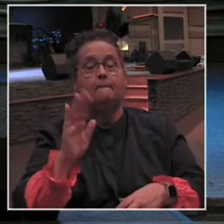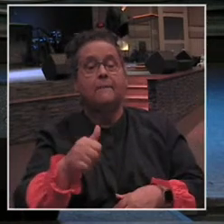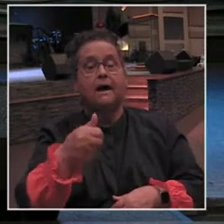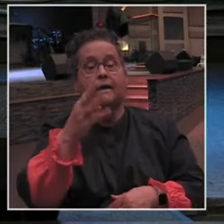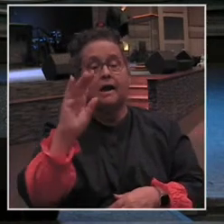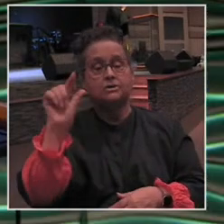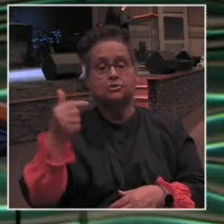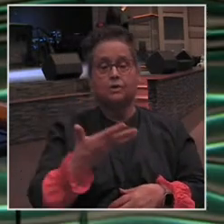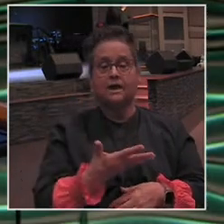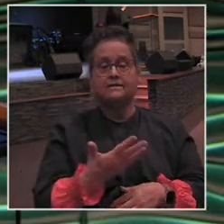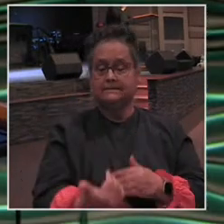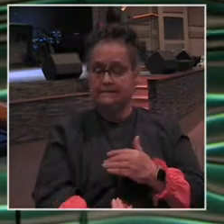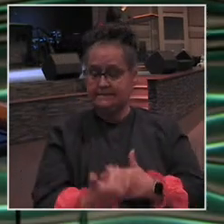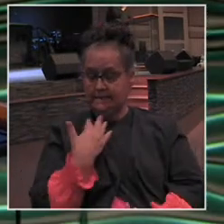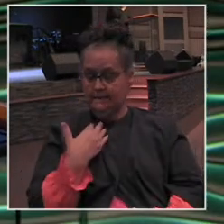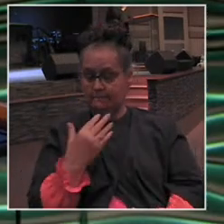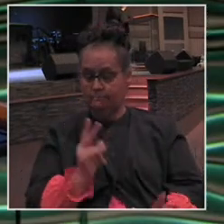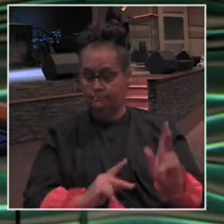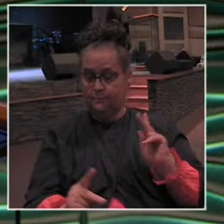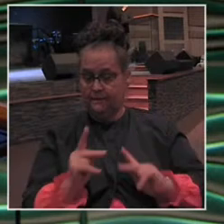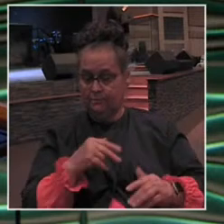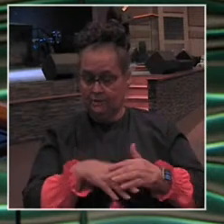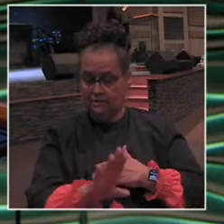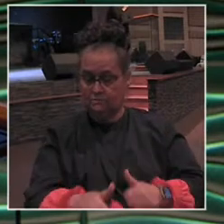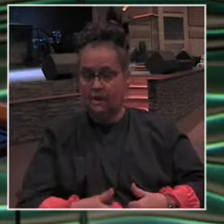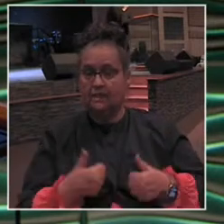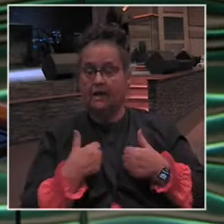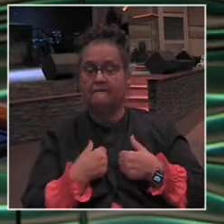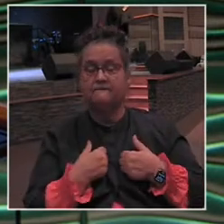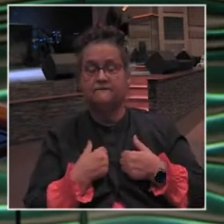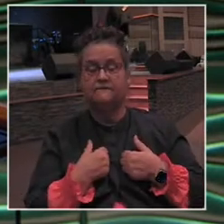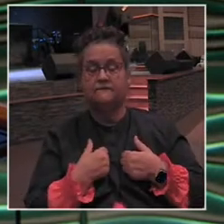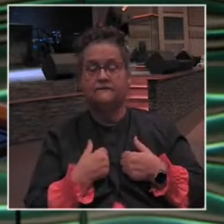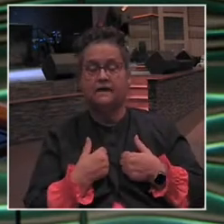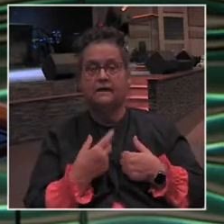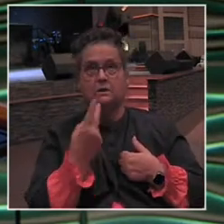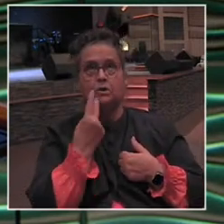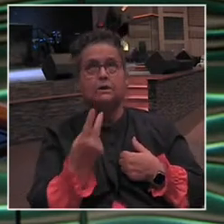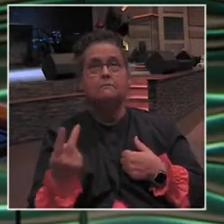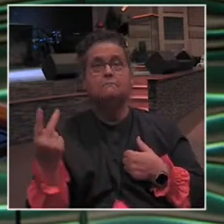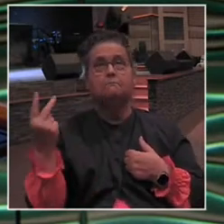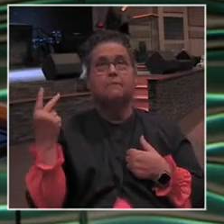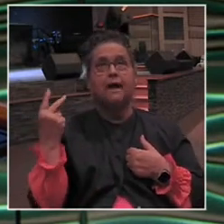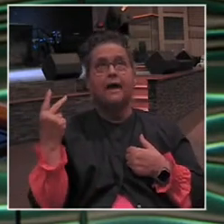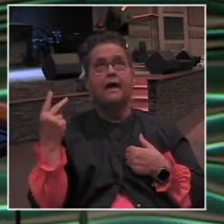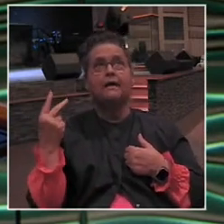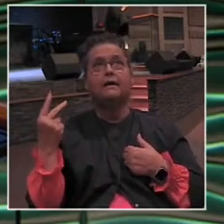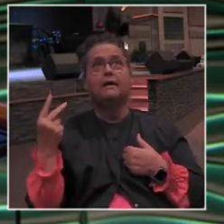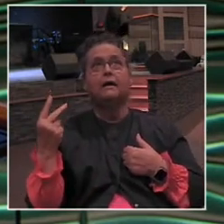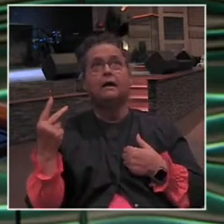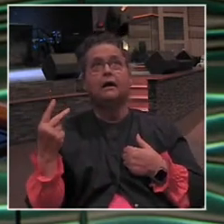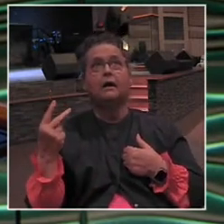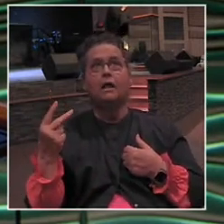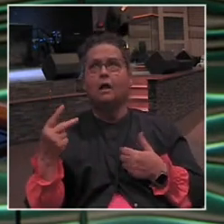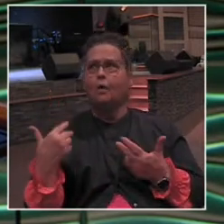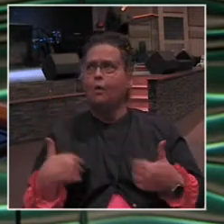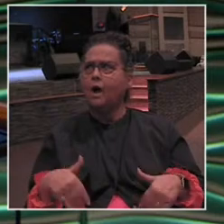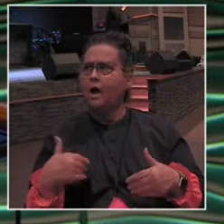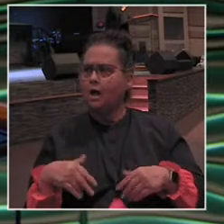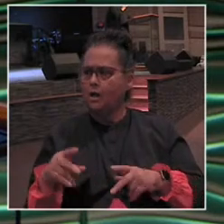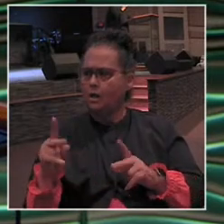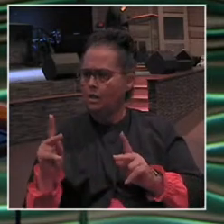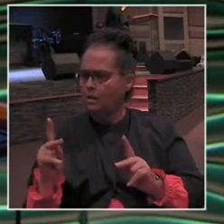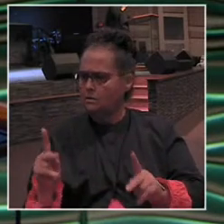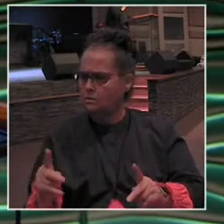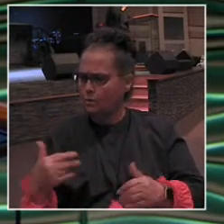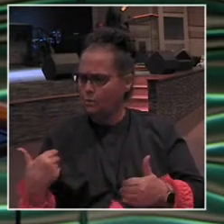he sent people into my life to teach me that principle in verse 25. And now looking back, that verse is so evident and powerful to me that